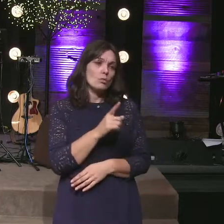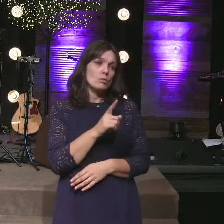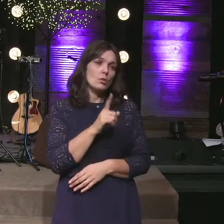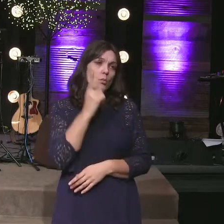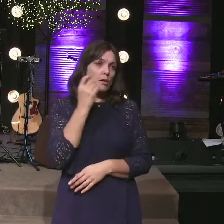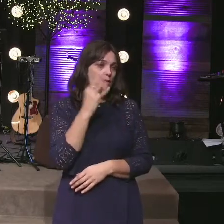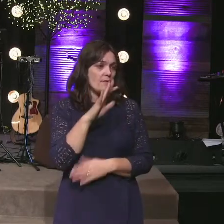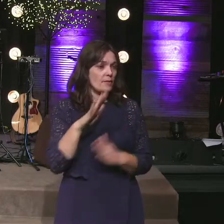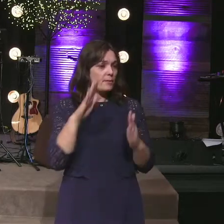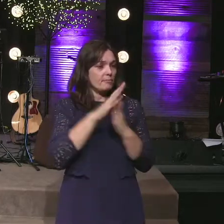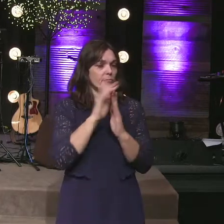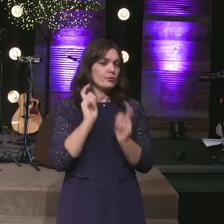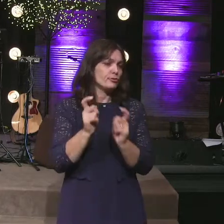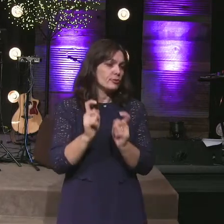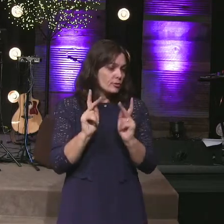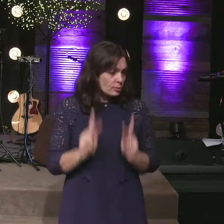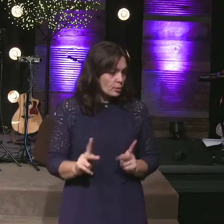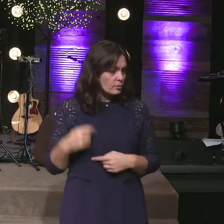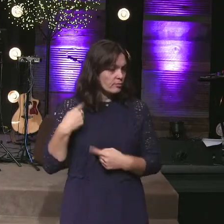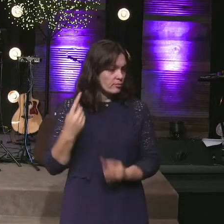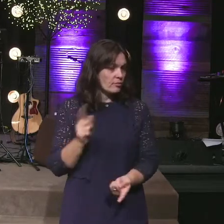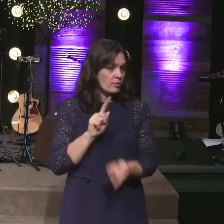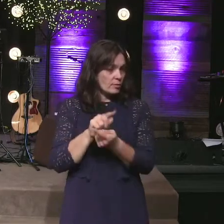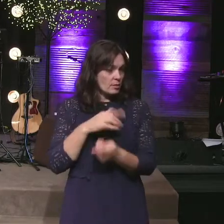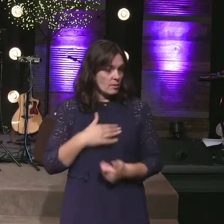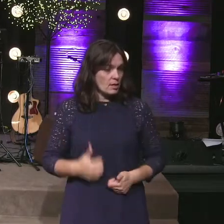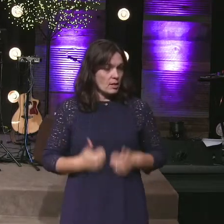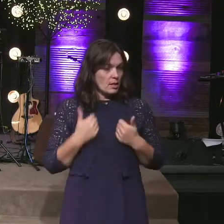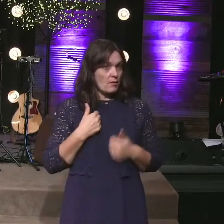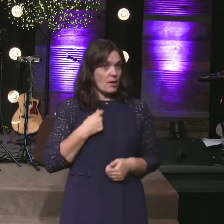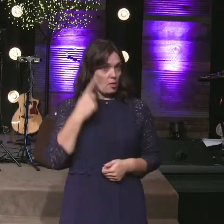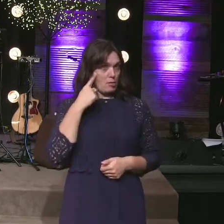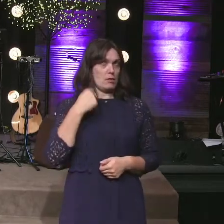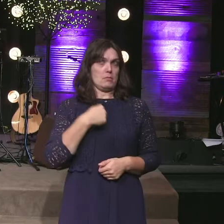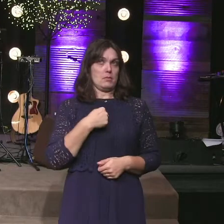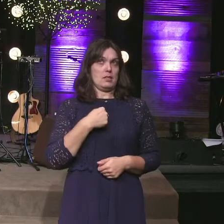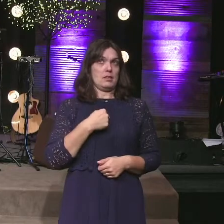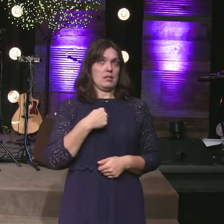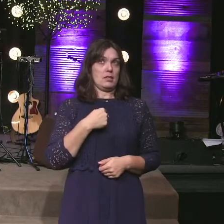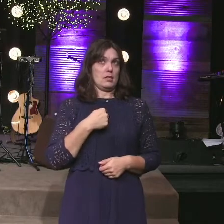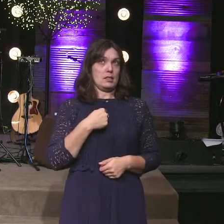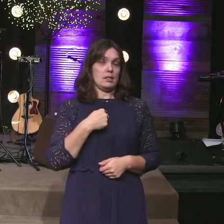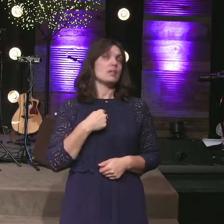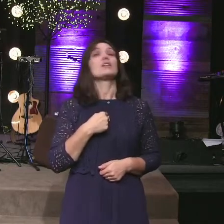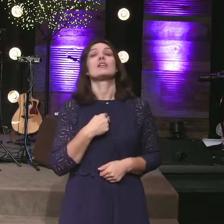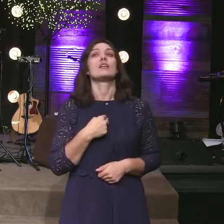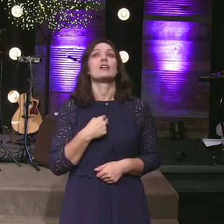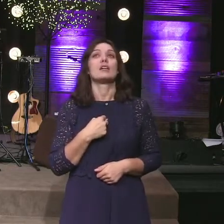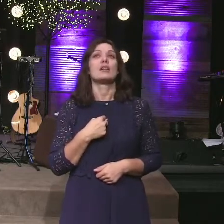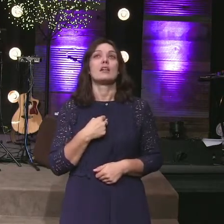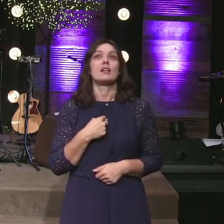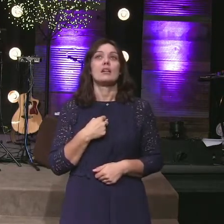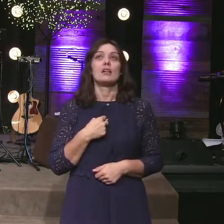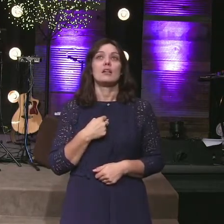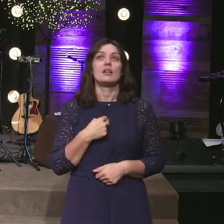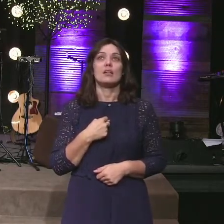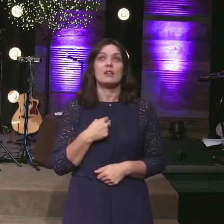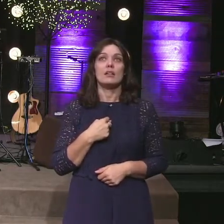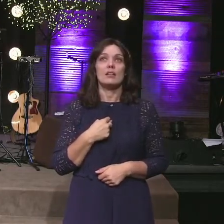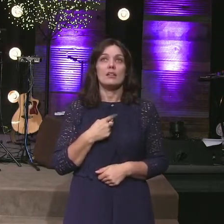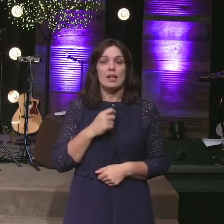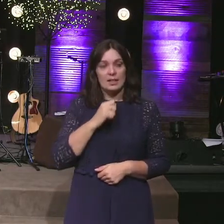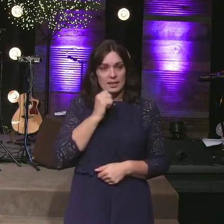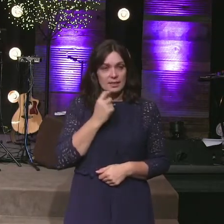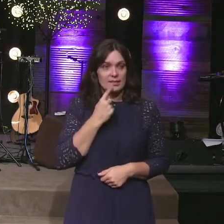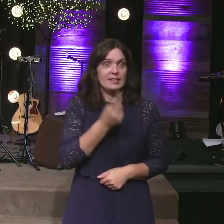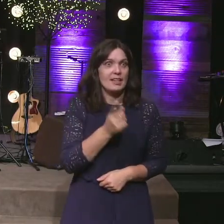have ever met in my life. And I was like, oh, me? I didn't do that, you know, out loud, but